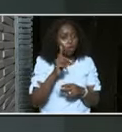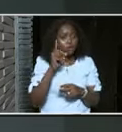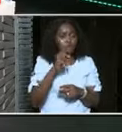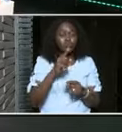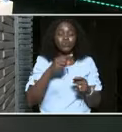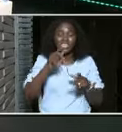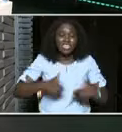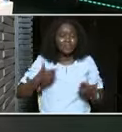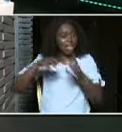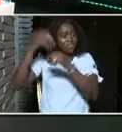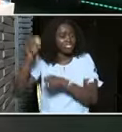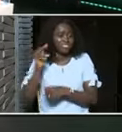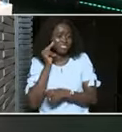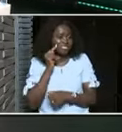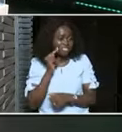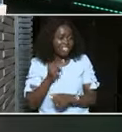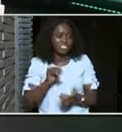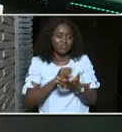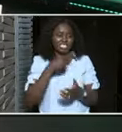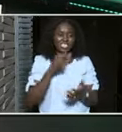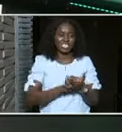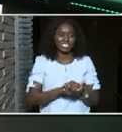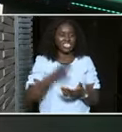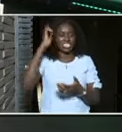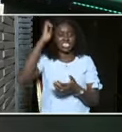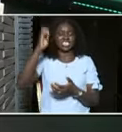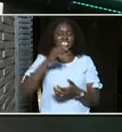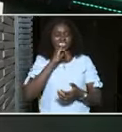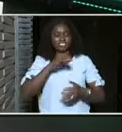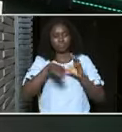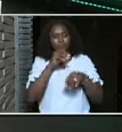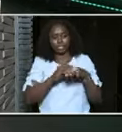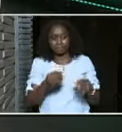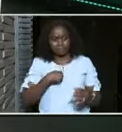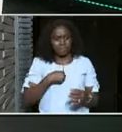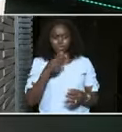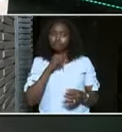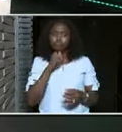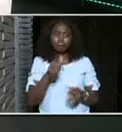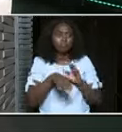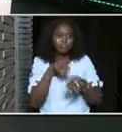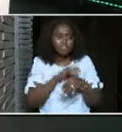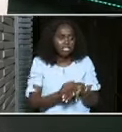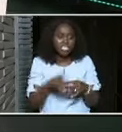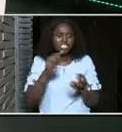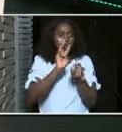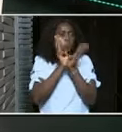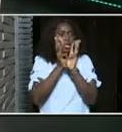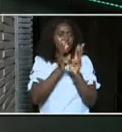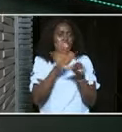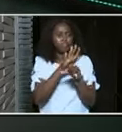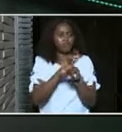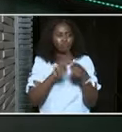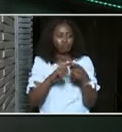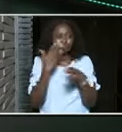comfortable. I was not comfortable when I was there. The weather is enough to worry you, and so many other things.